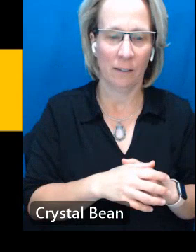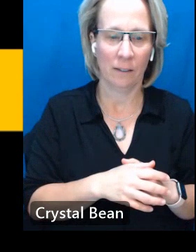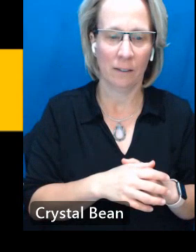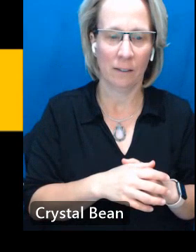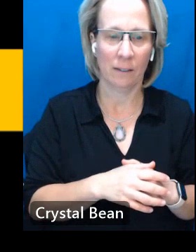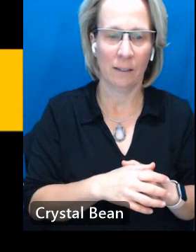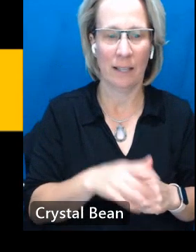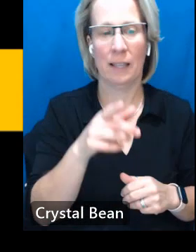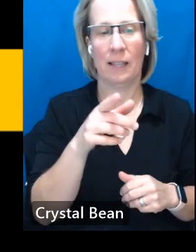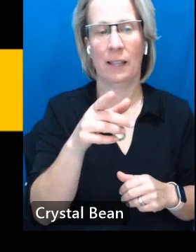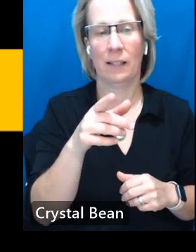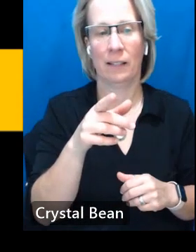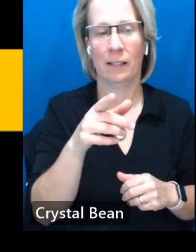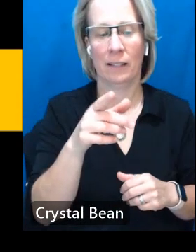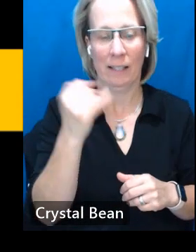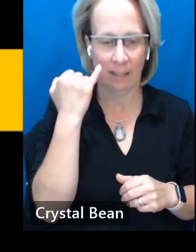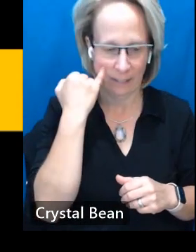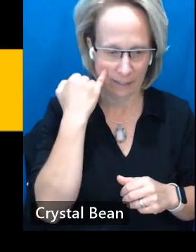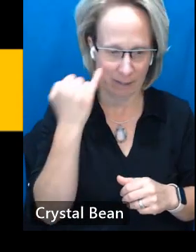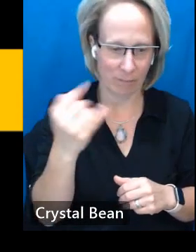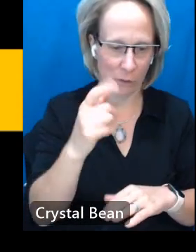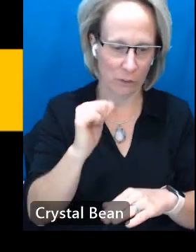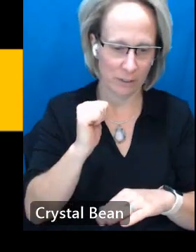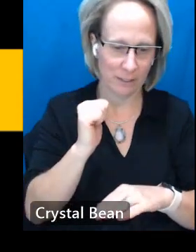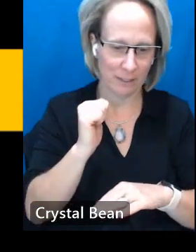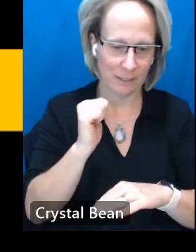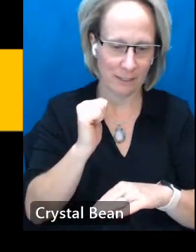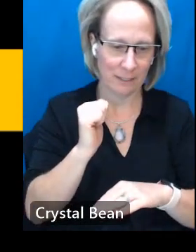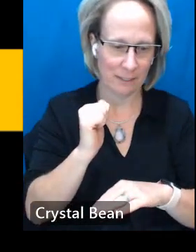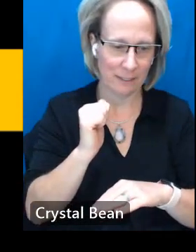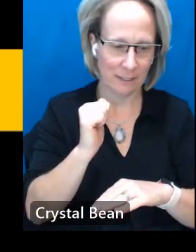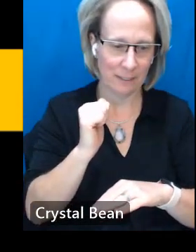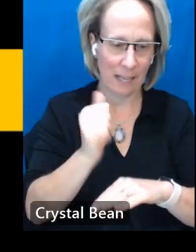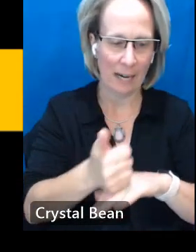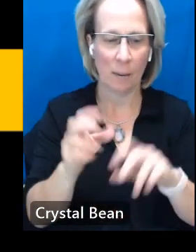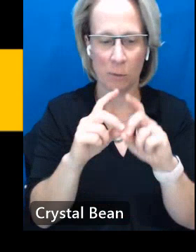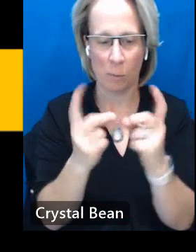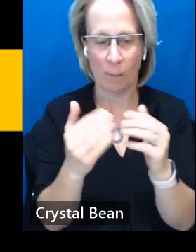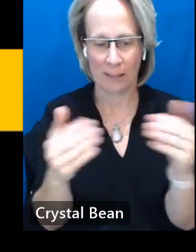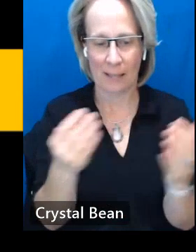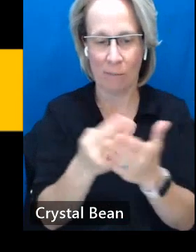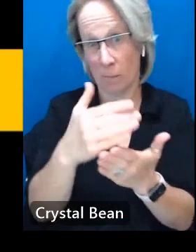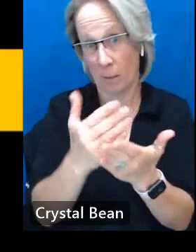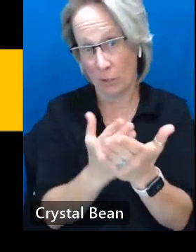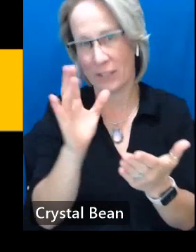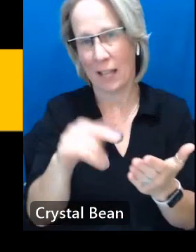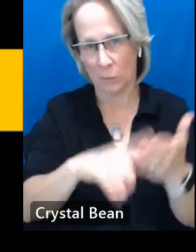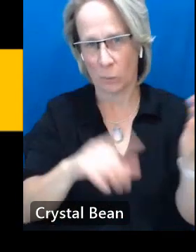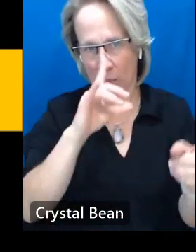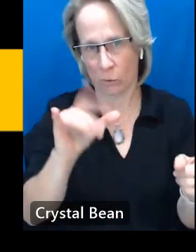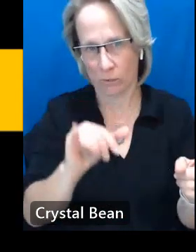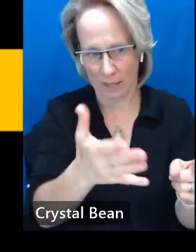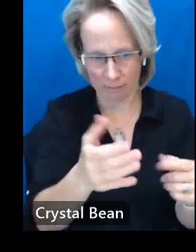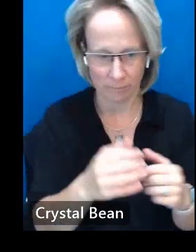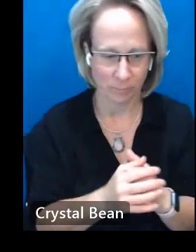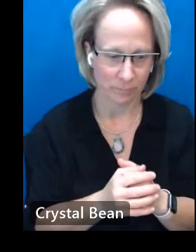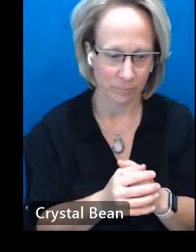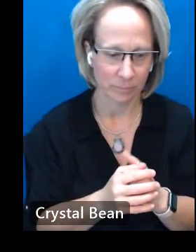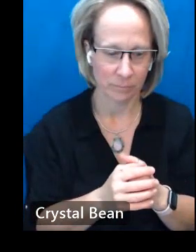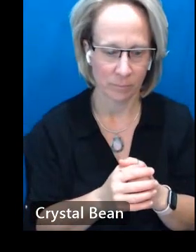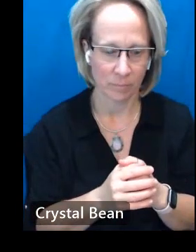like. Okay. See ledger group department, entry type AGY, etc.